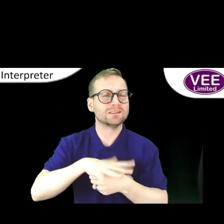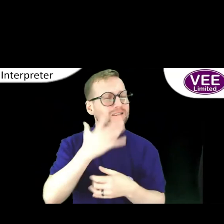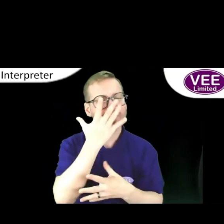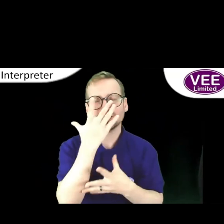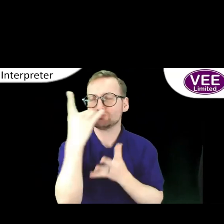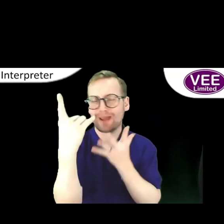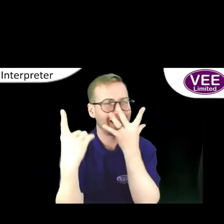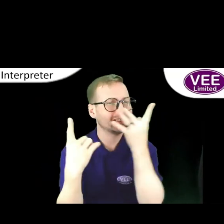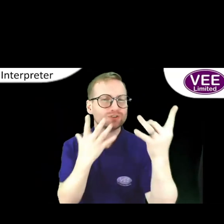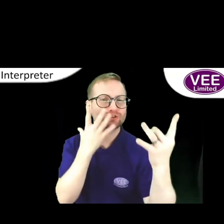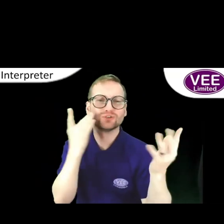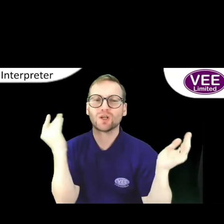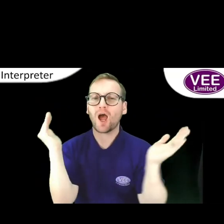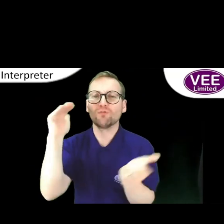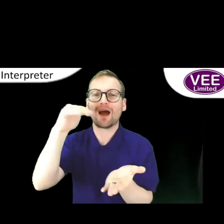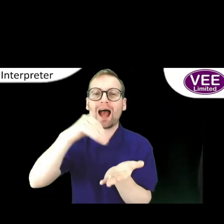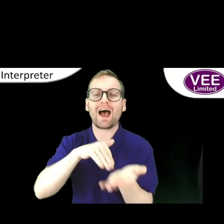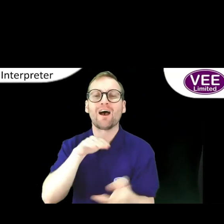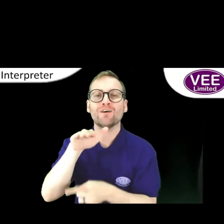Strangers adrift in a foreign land.